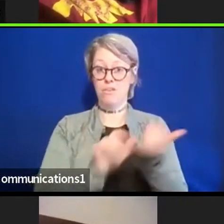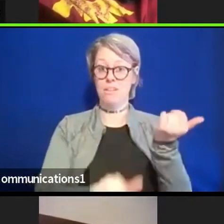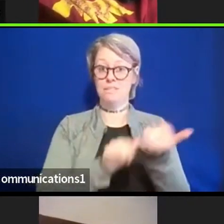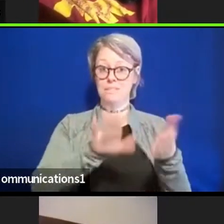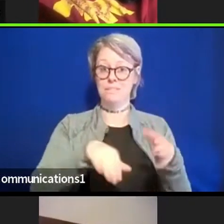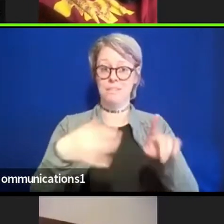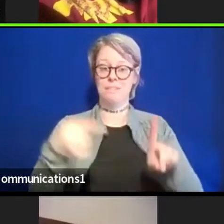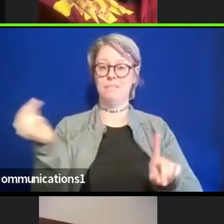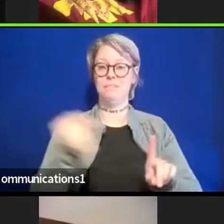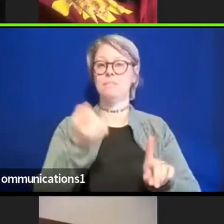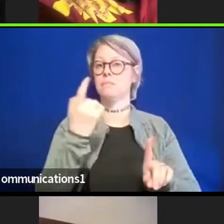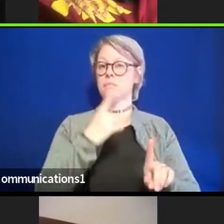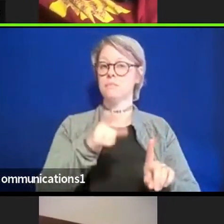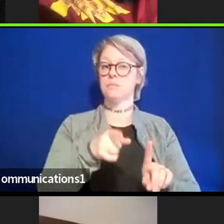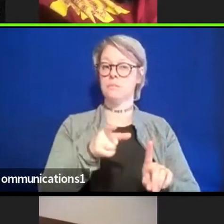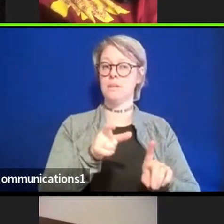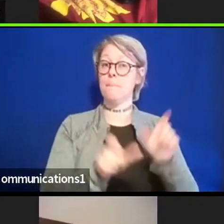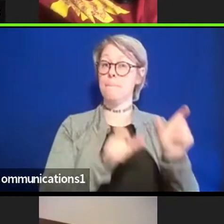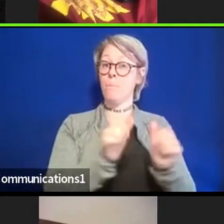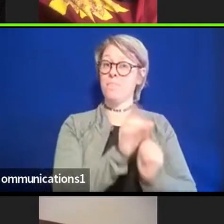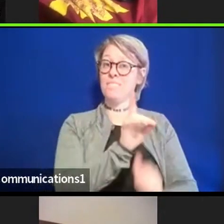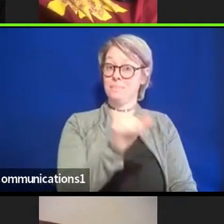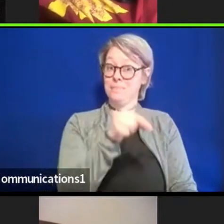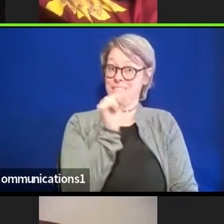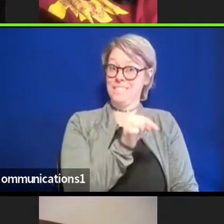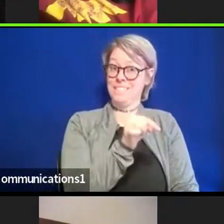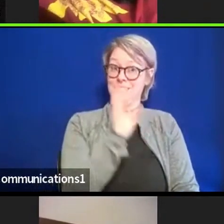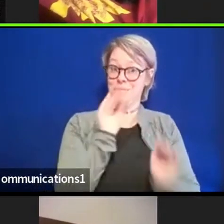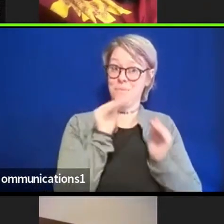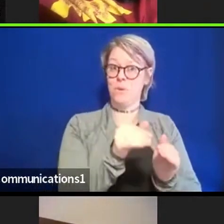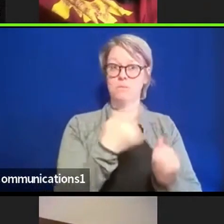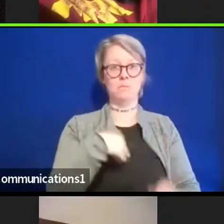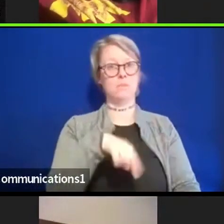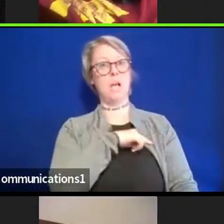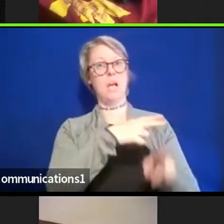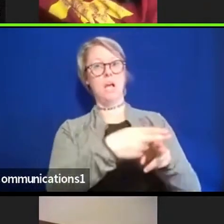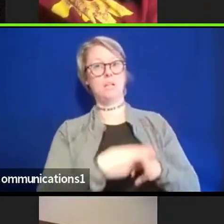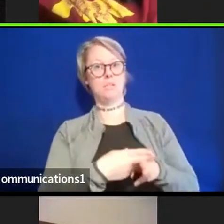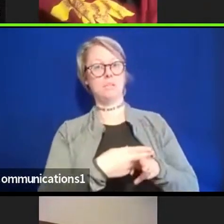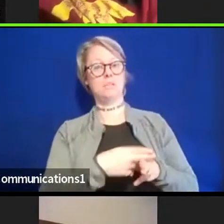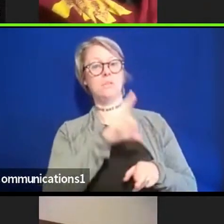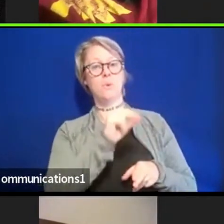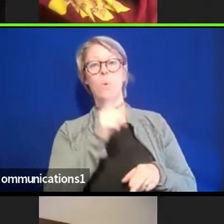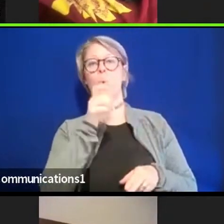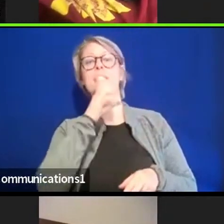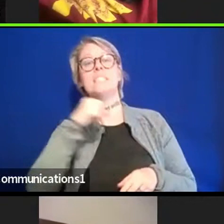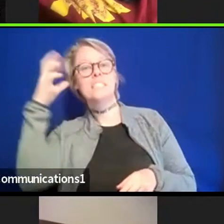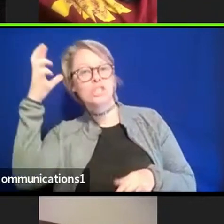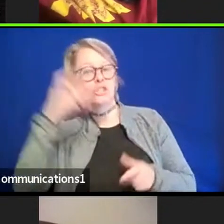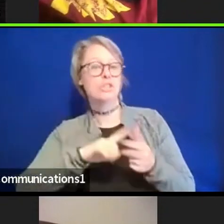dying, but instead of it with people with disabilities like us, it's more like seniors